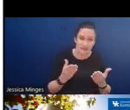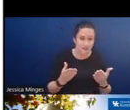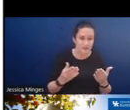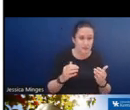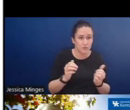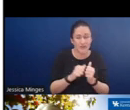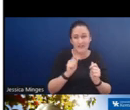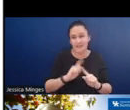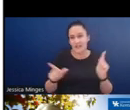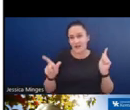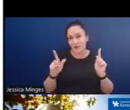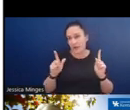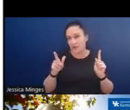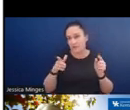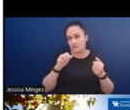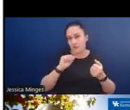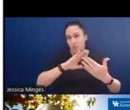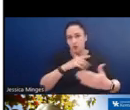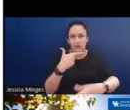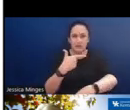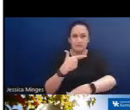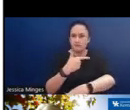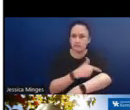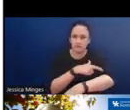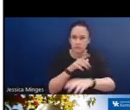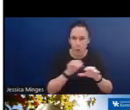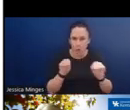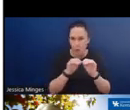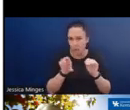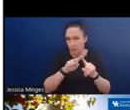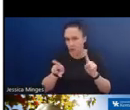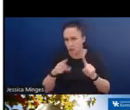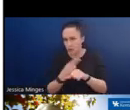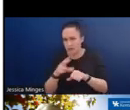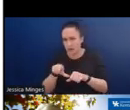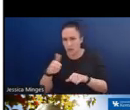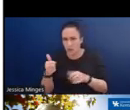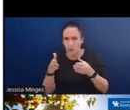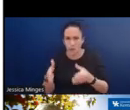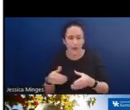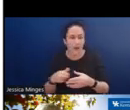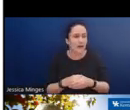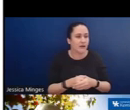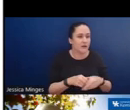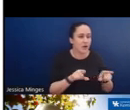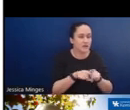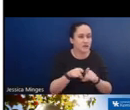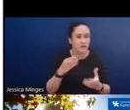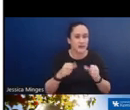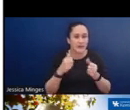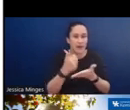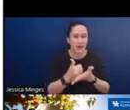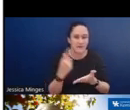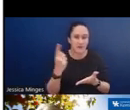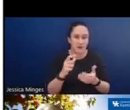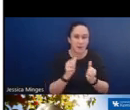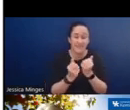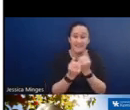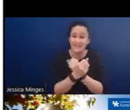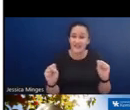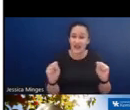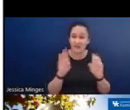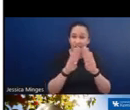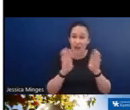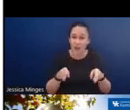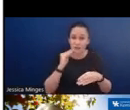administration. So stopping injecting, for example. But also, harm reduction and recovery support services can mean helping someone with safe housing. It can